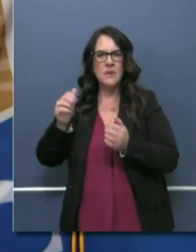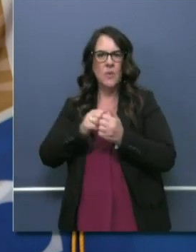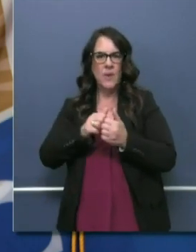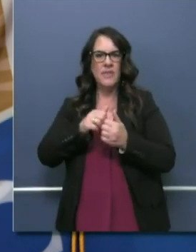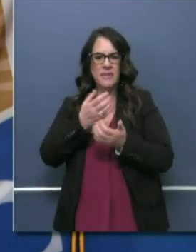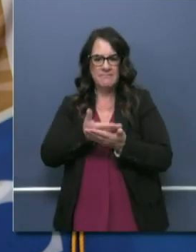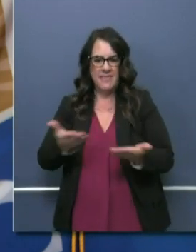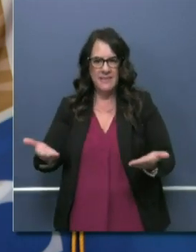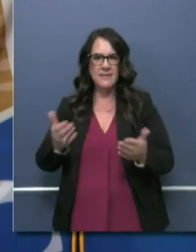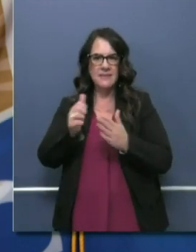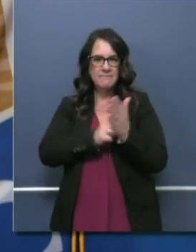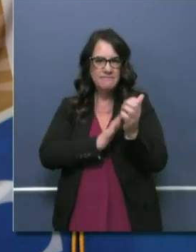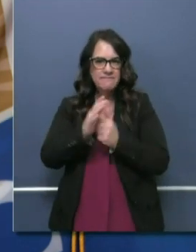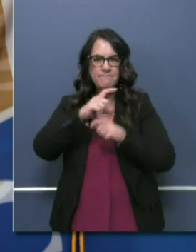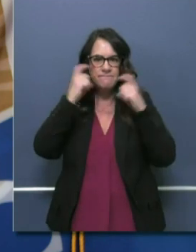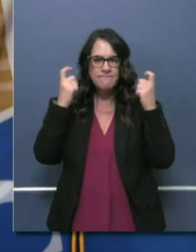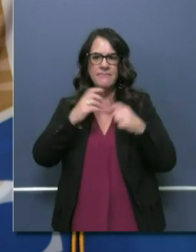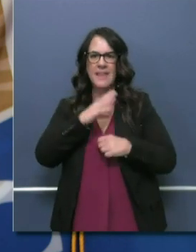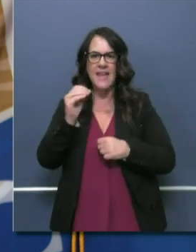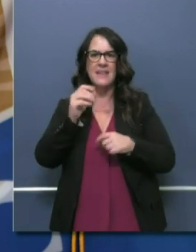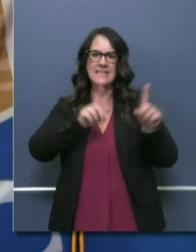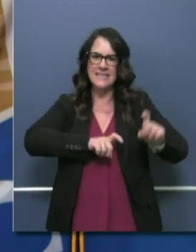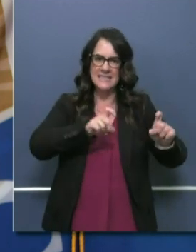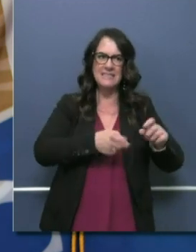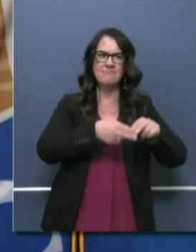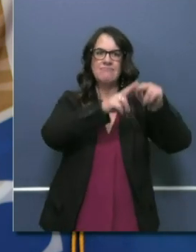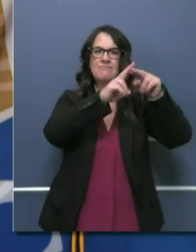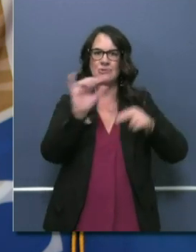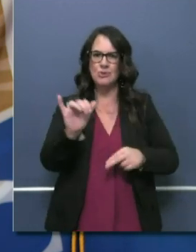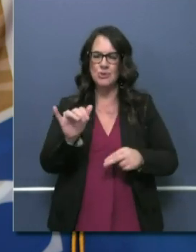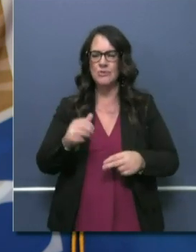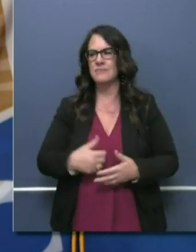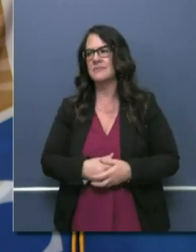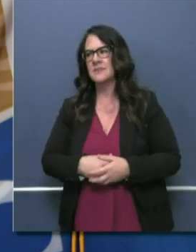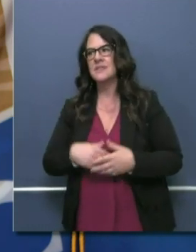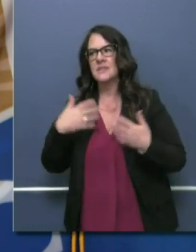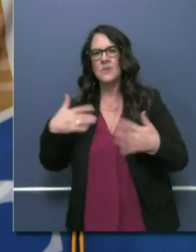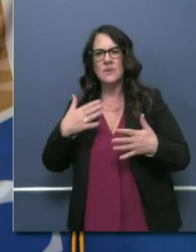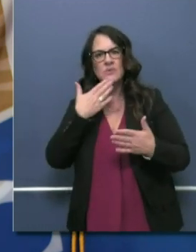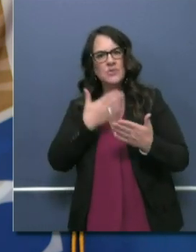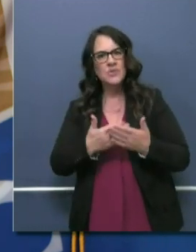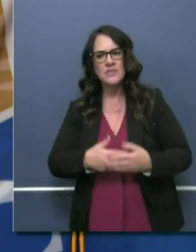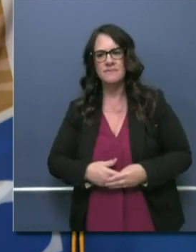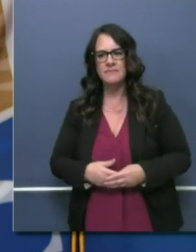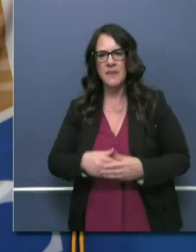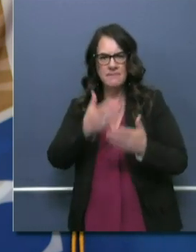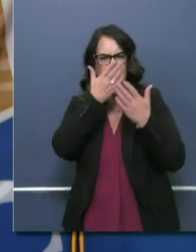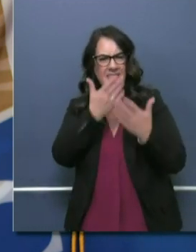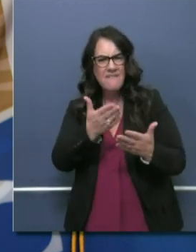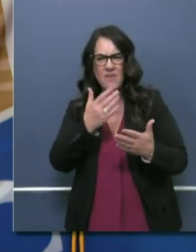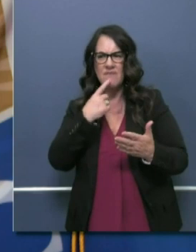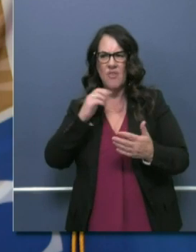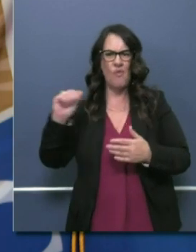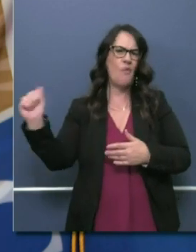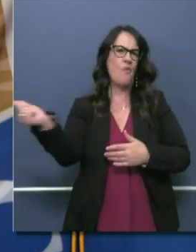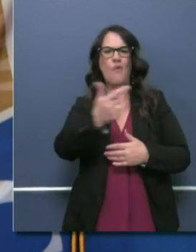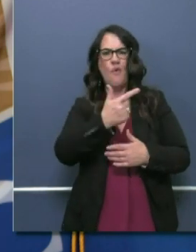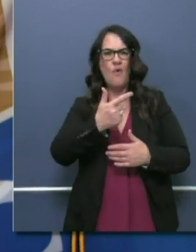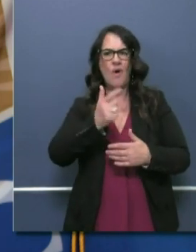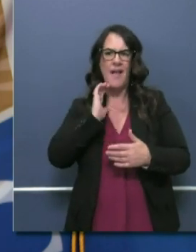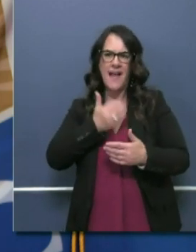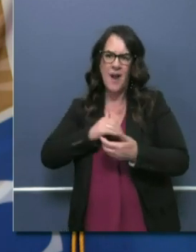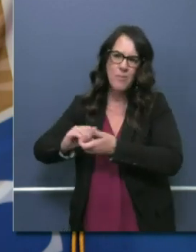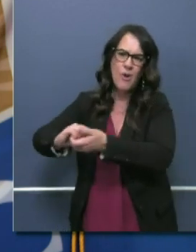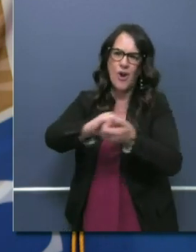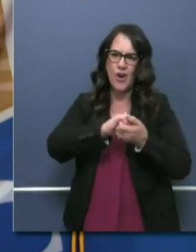foremost in mind. I want to thank again the incredible local partners at worked over the weekend, so we were able to make